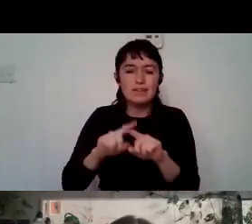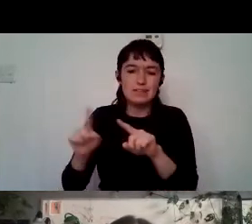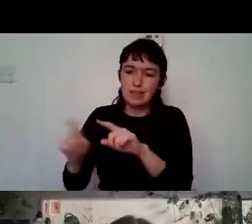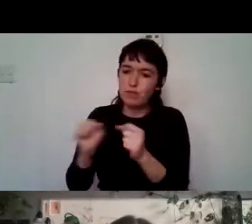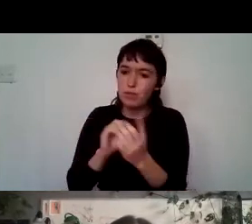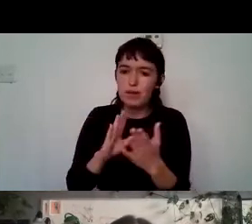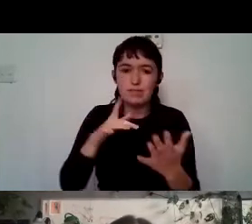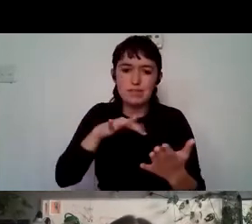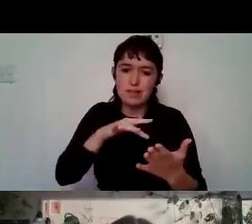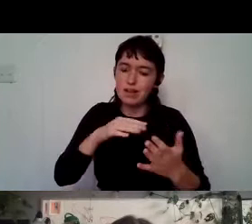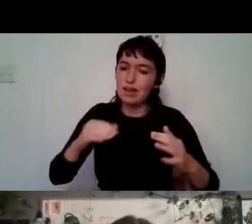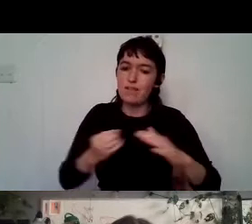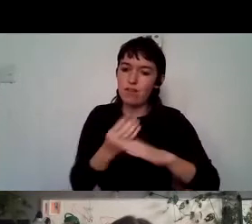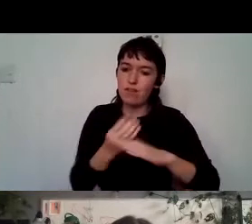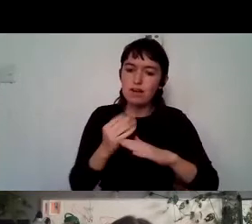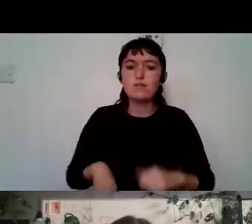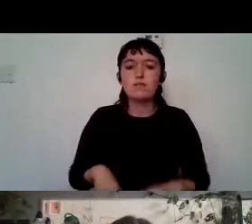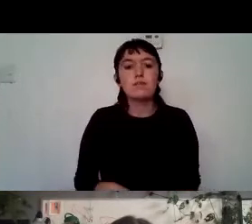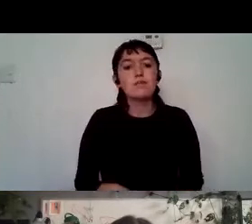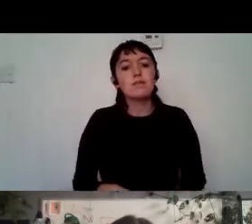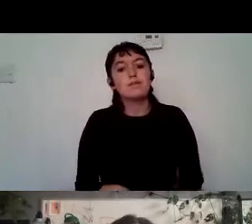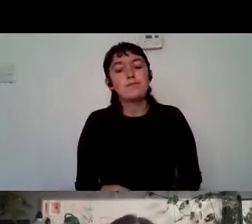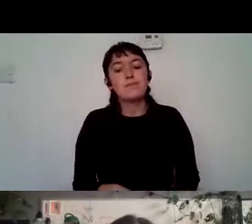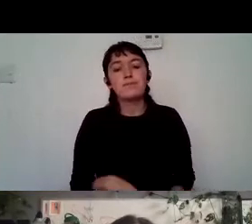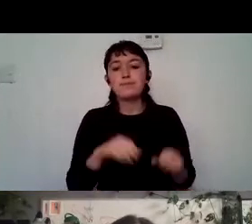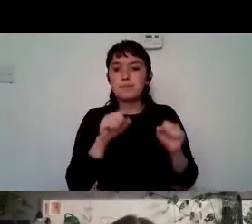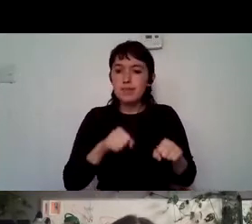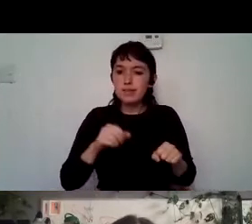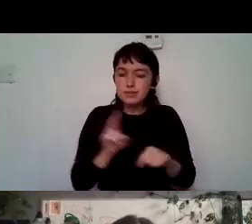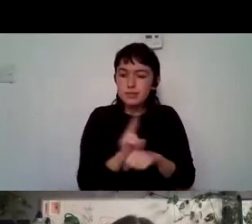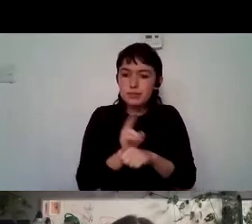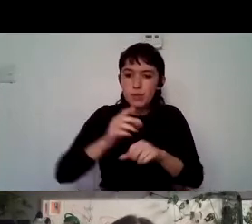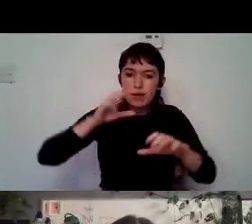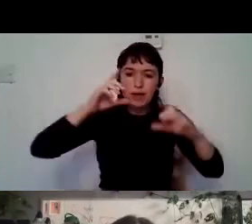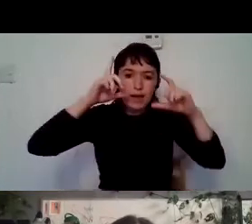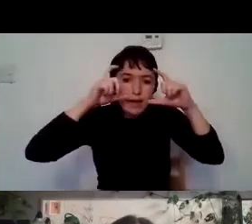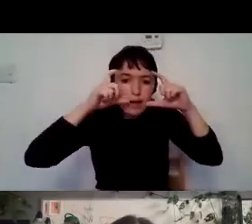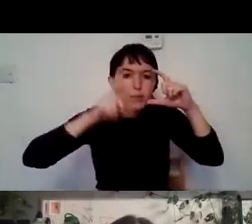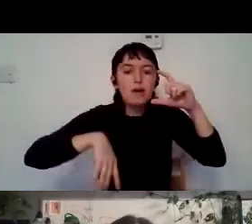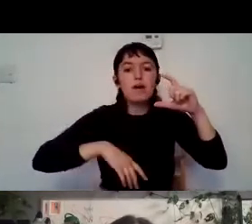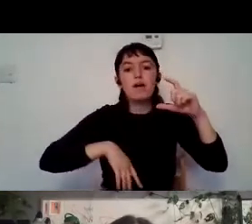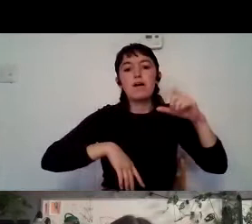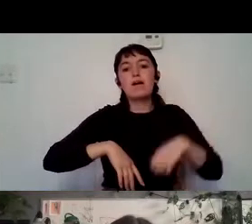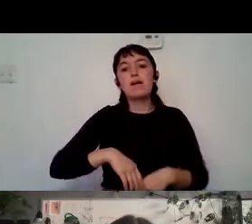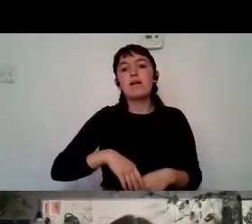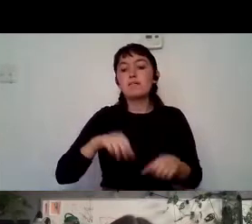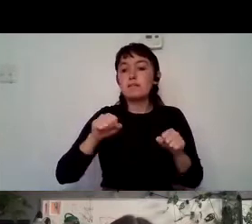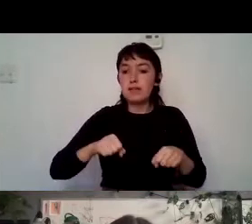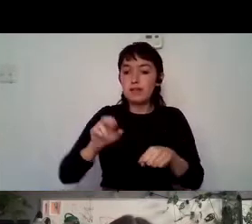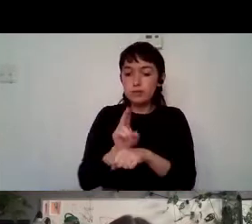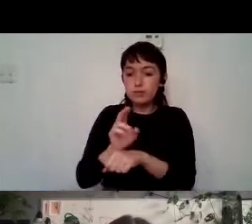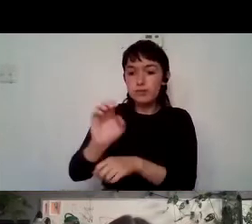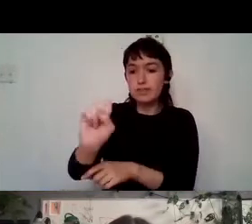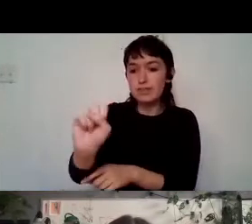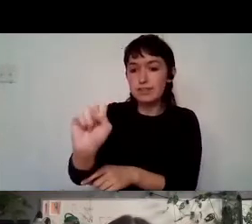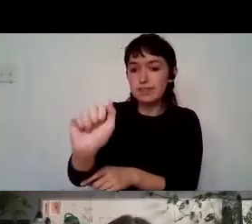imaging, for example, with cameras. You can do it with remote sensing, which means that, for example, you can use satellite signals to see